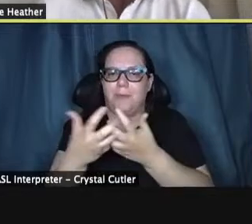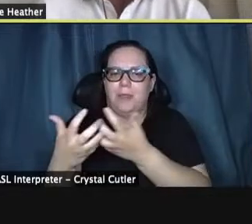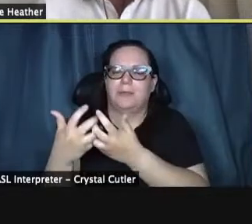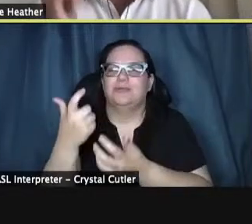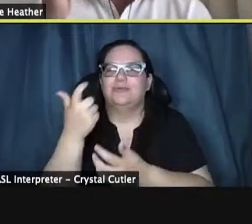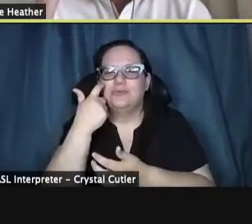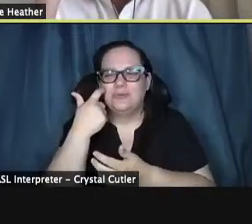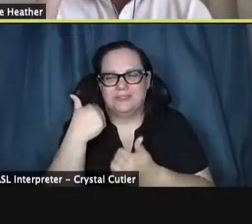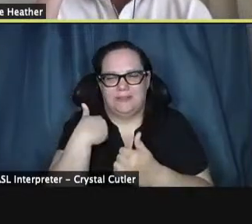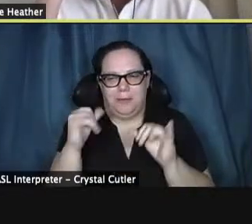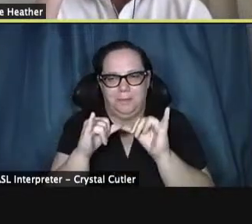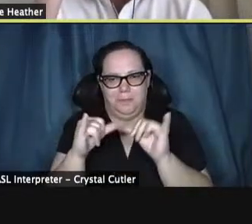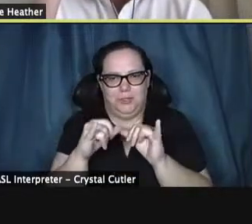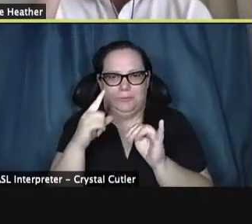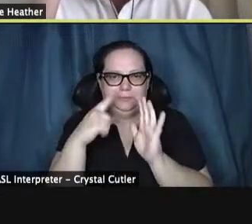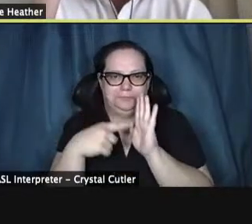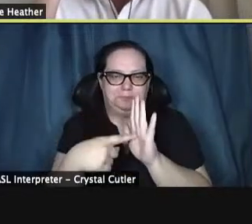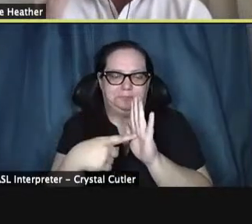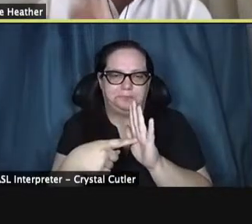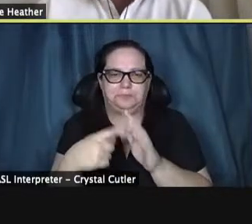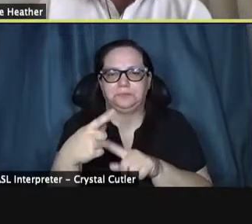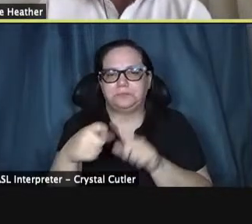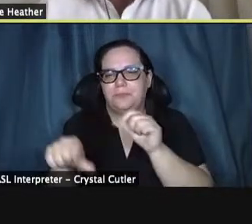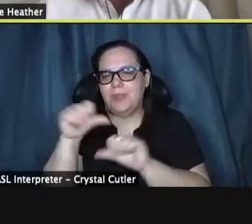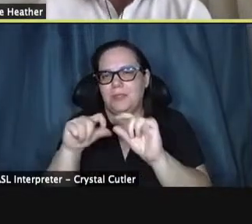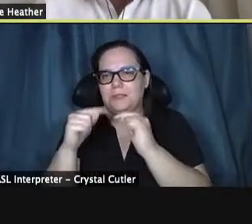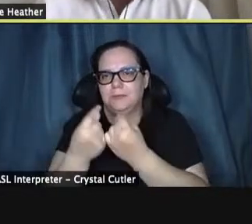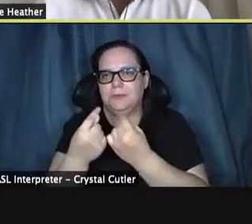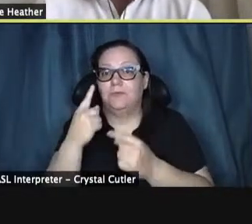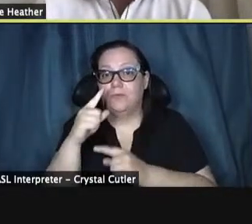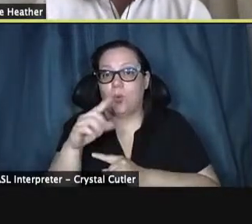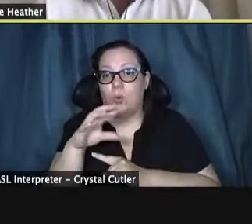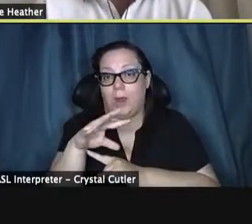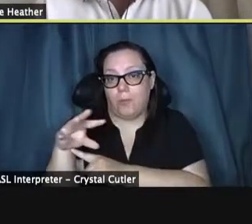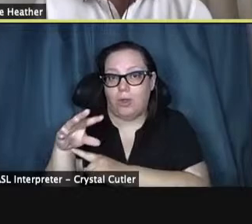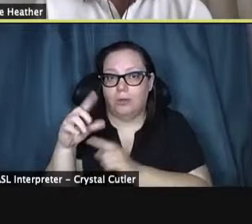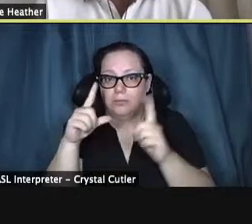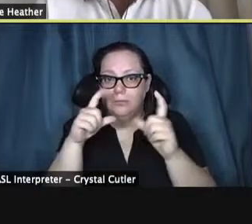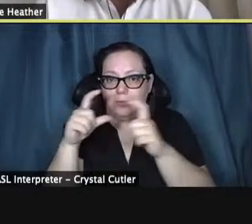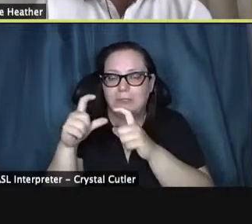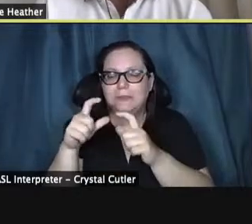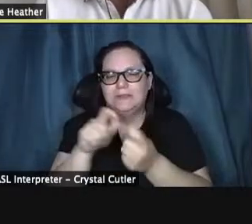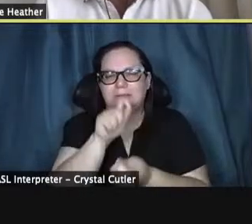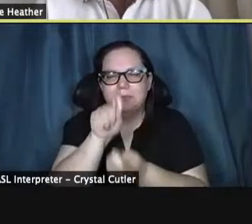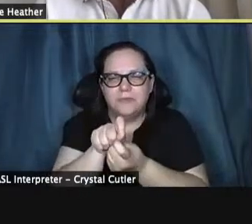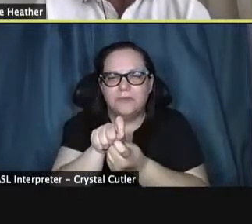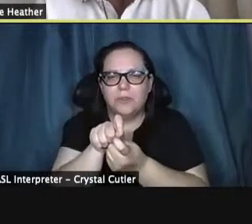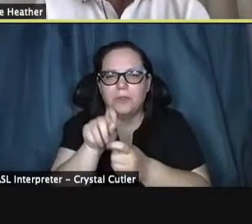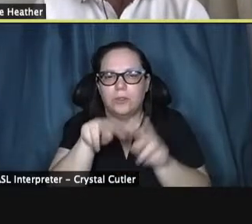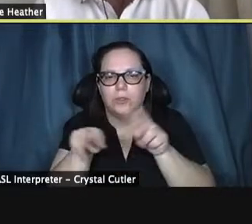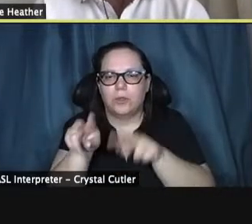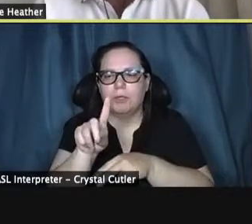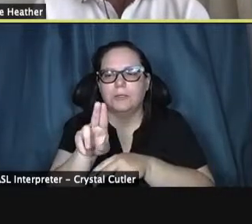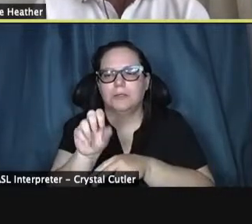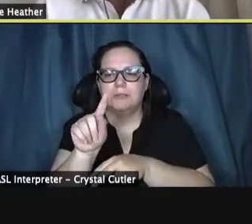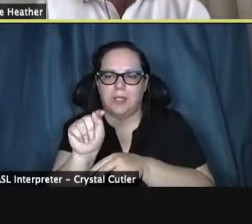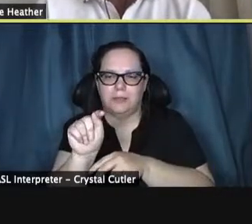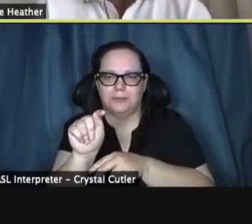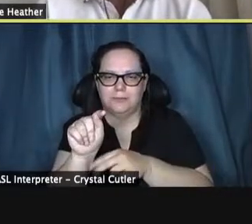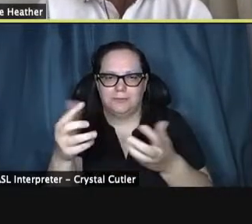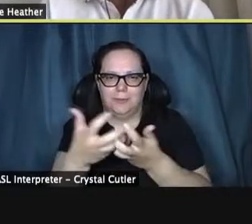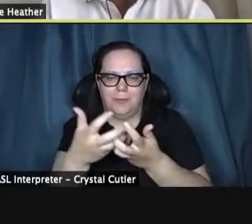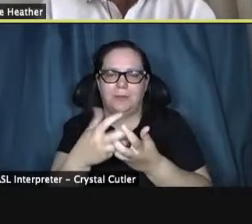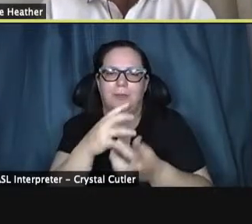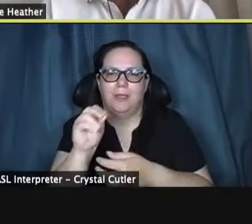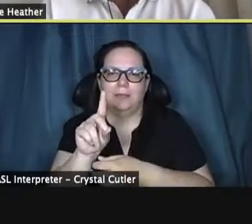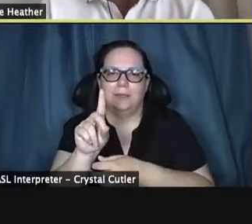measurements, for example, from the science team of the camera, which was specifically looking at the dust compatibility and the dust coverage that